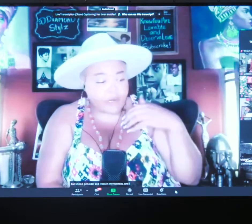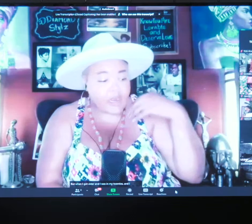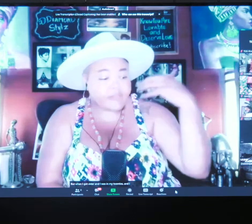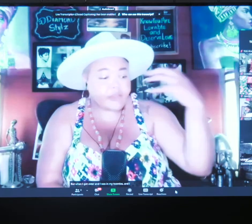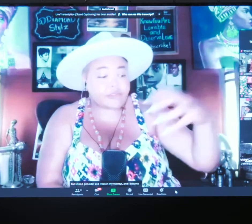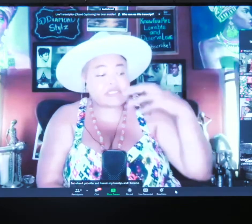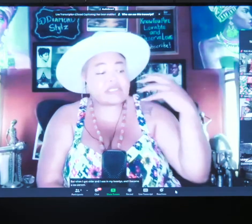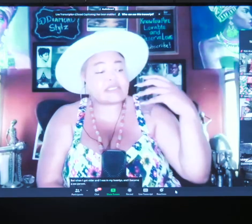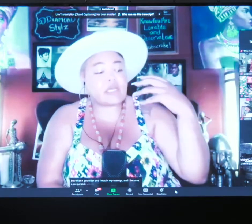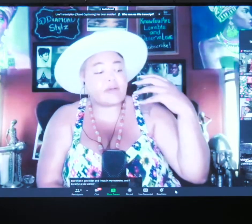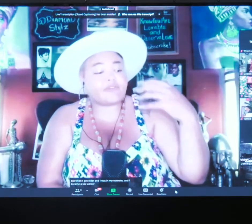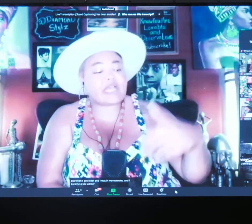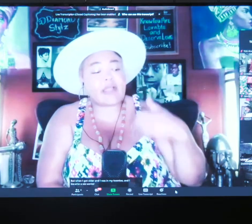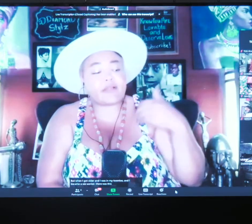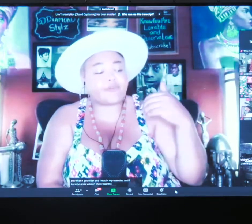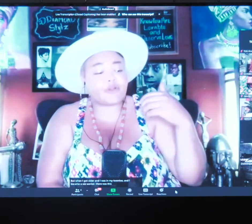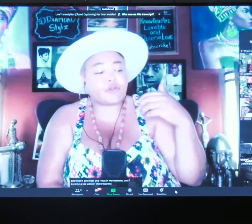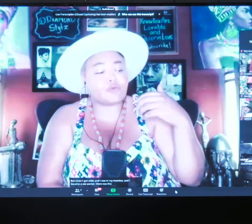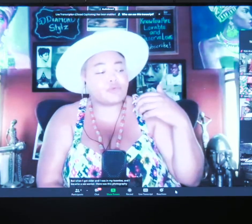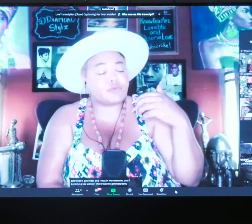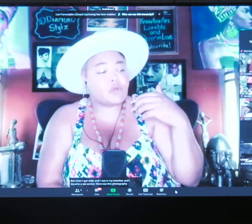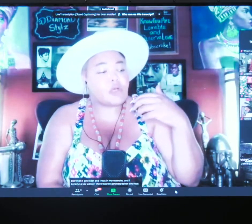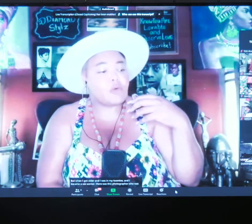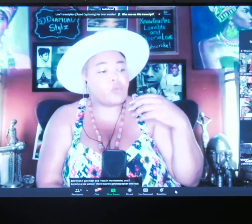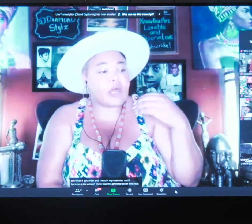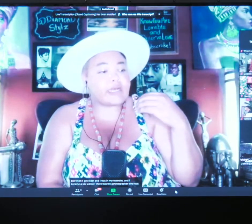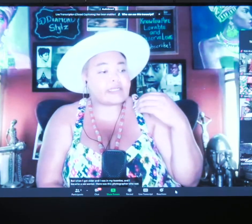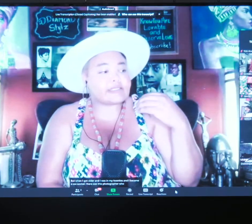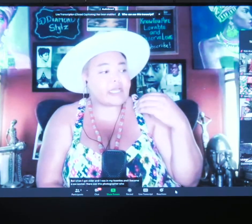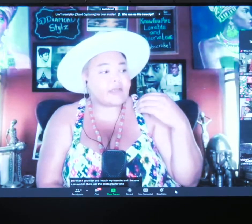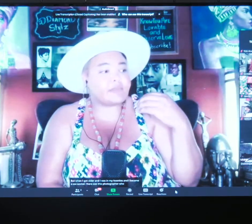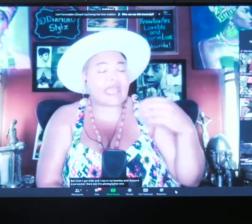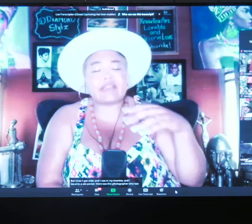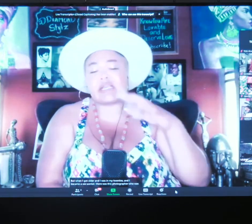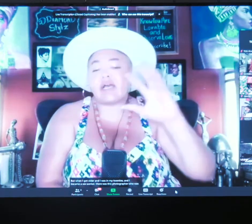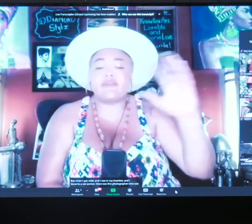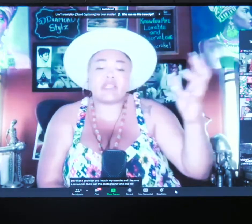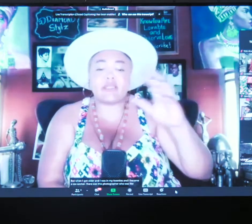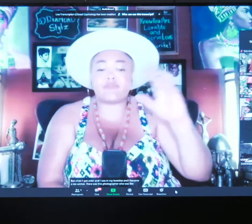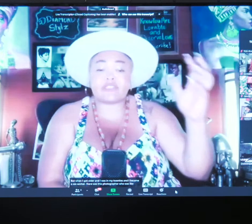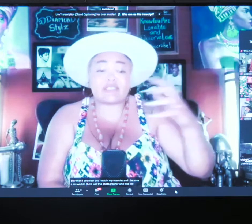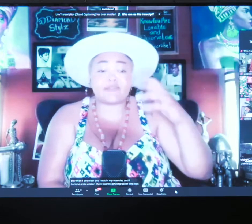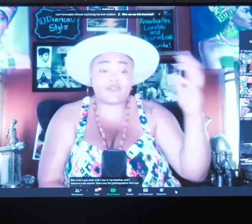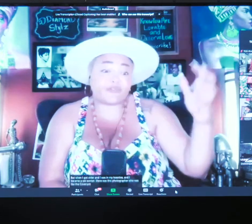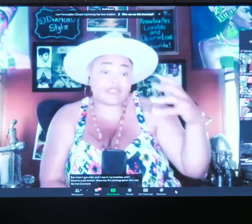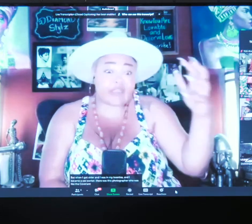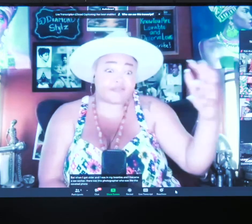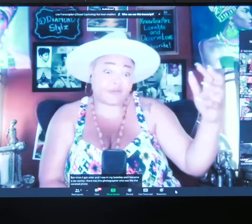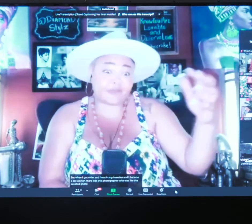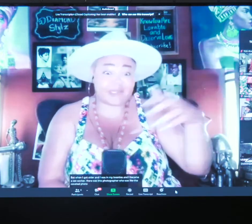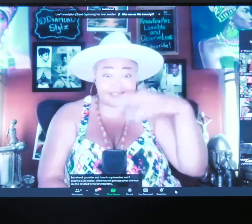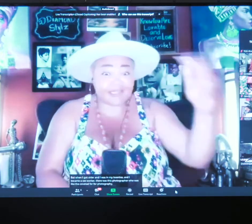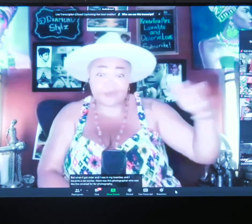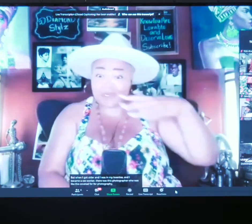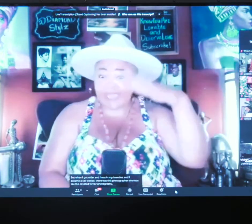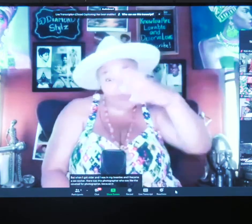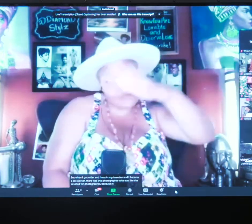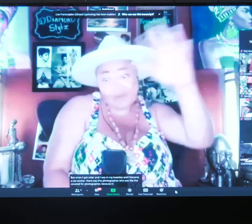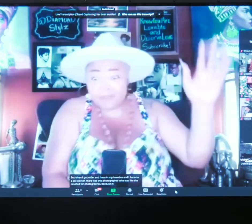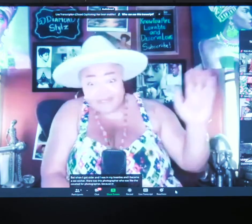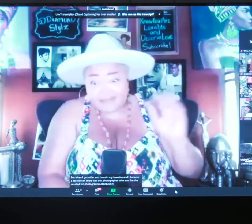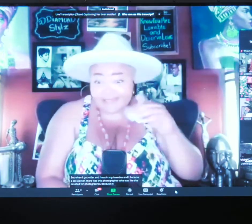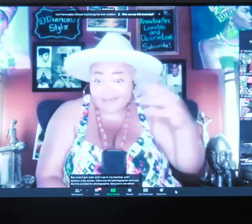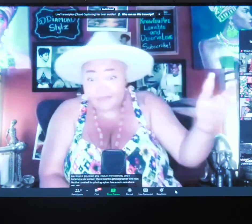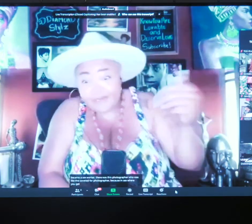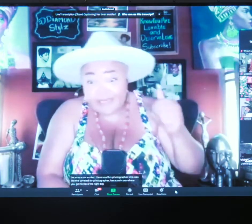worker, there was this photographer who was like the coveted photographer, because in sex work you got to have the